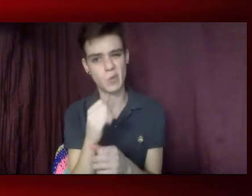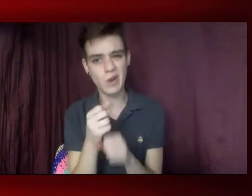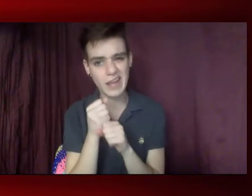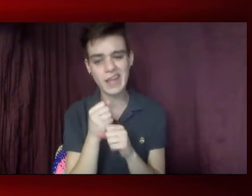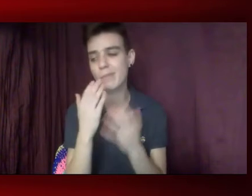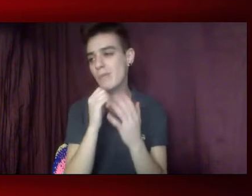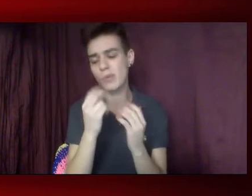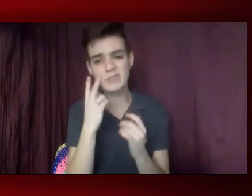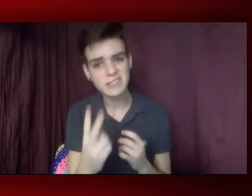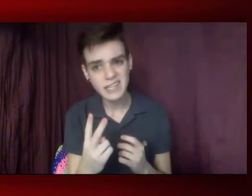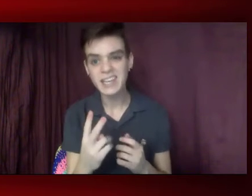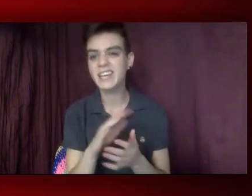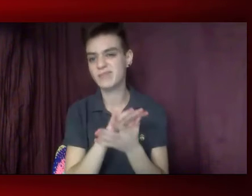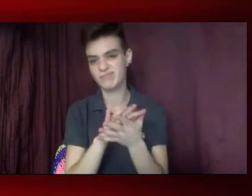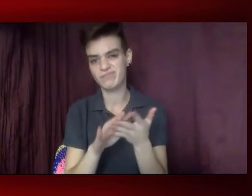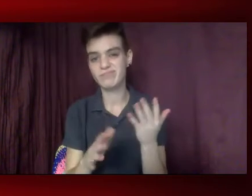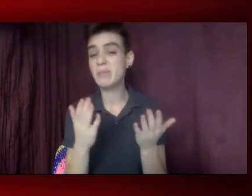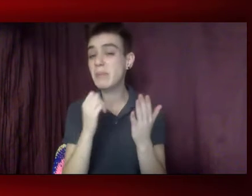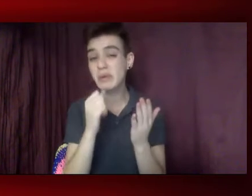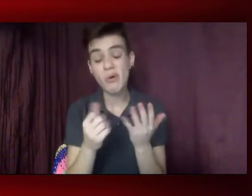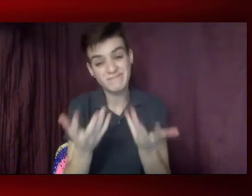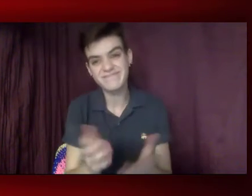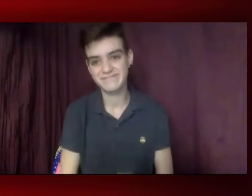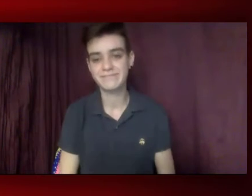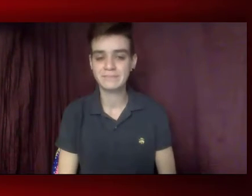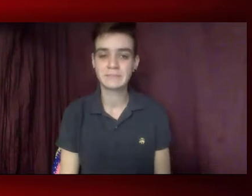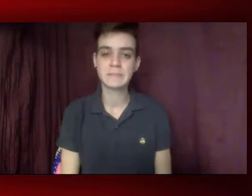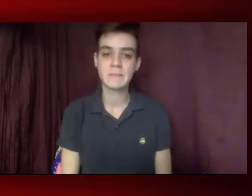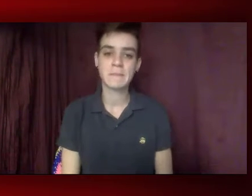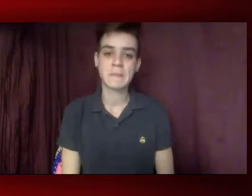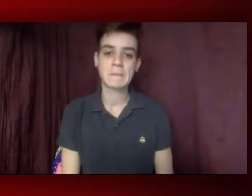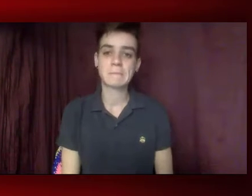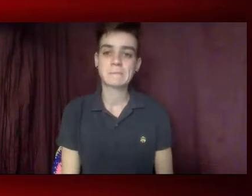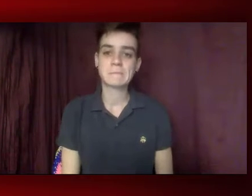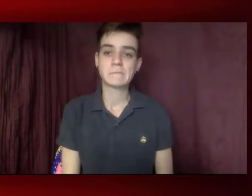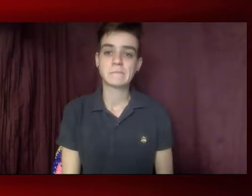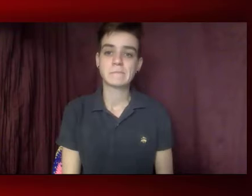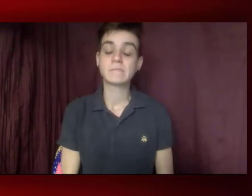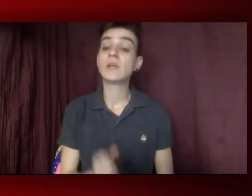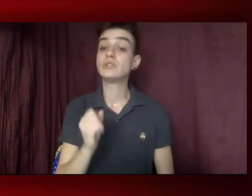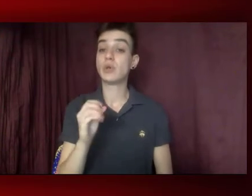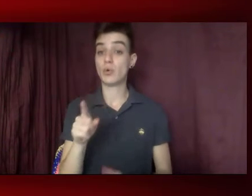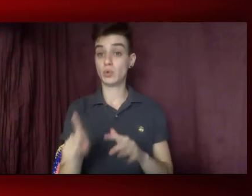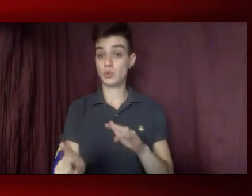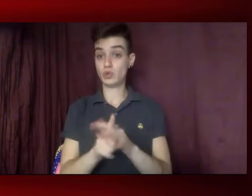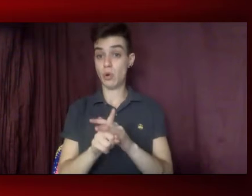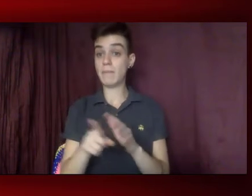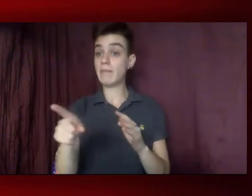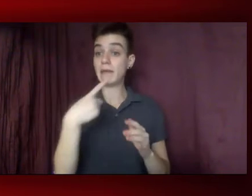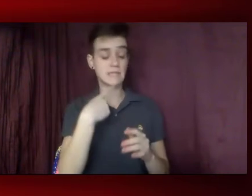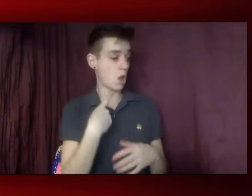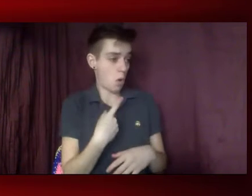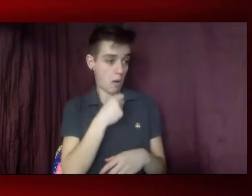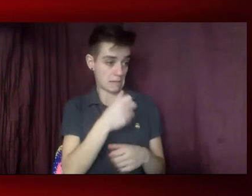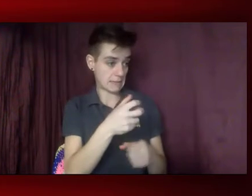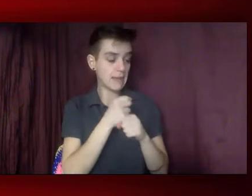in time. Not all of them will print them out or look at them. So they may tell you, I don't think I got that. But they do have a